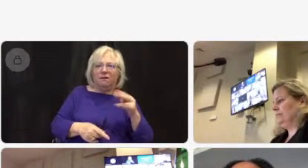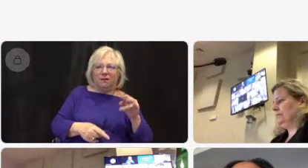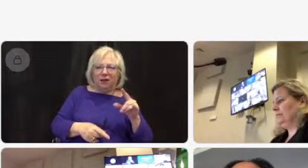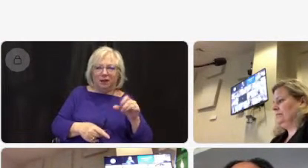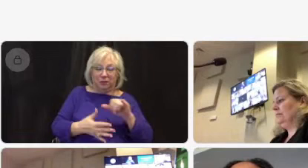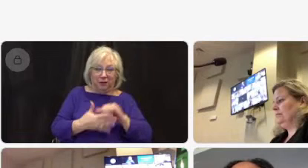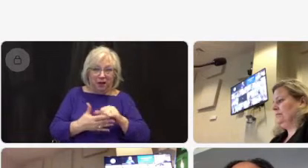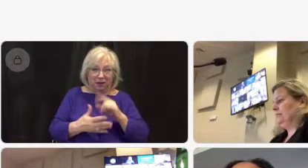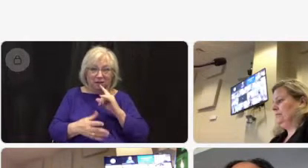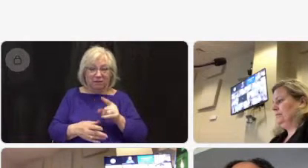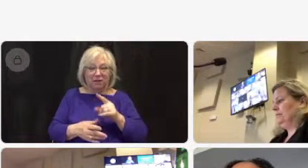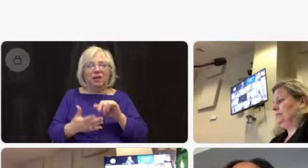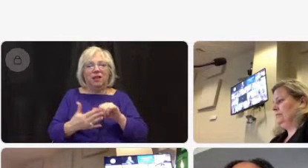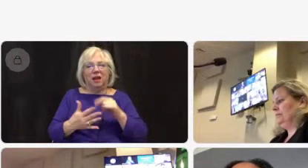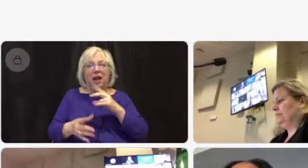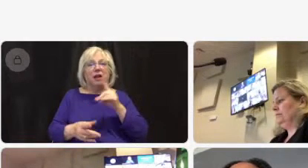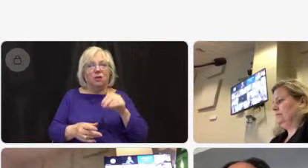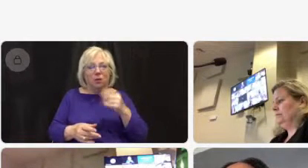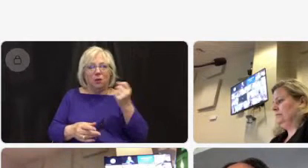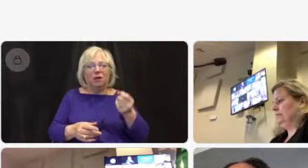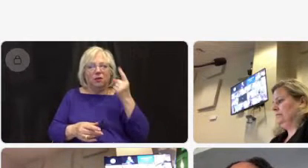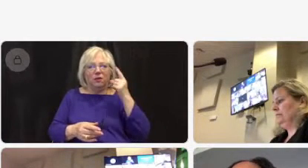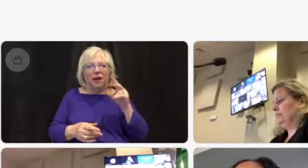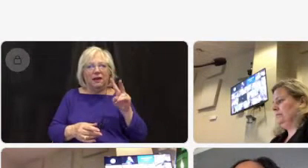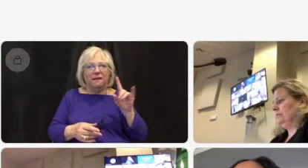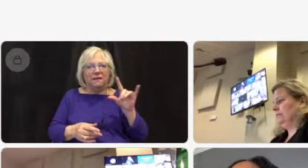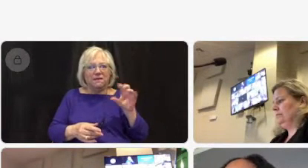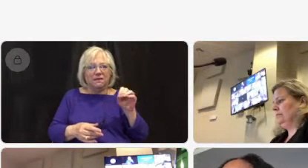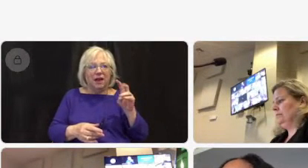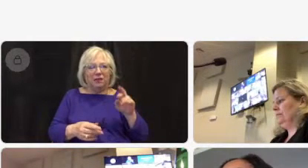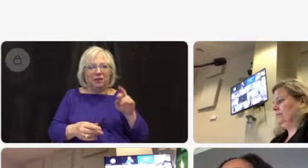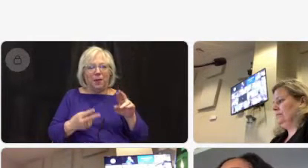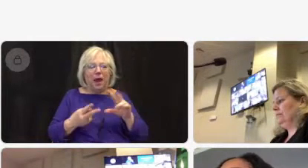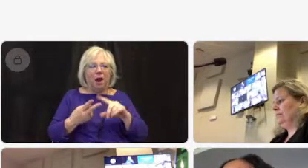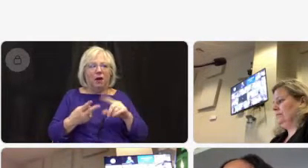case, then I do understand Vice Mayor and Director